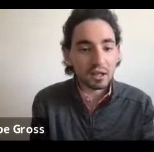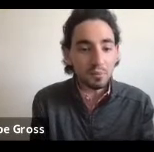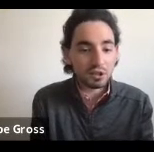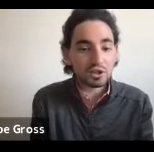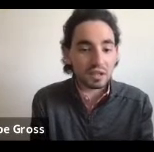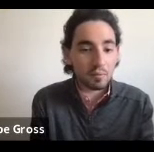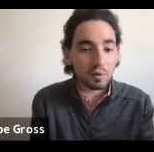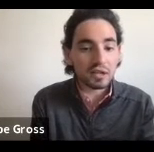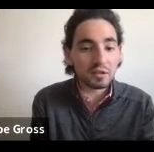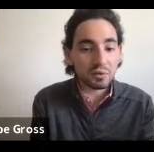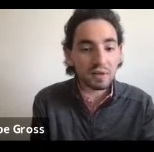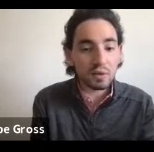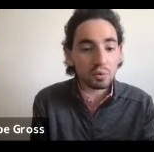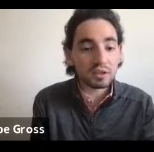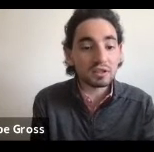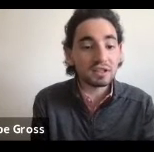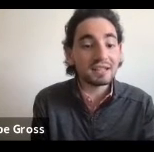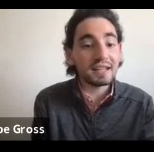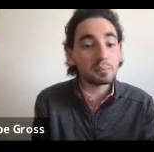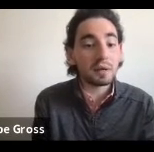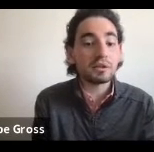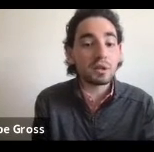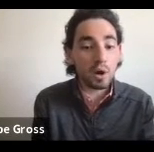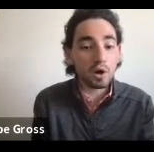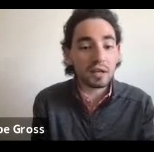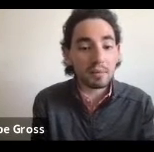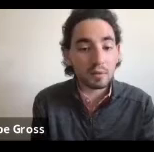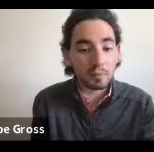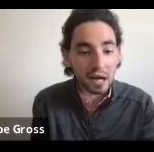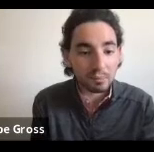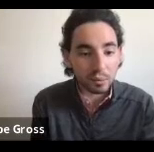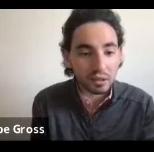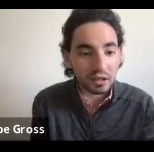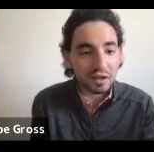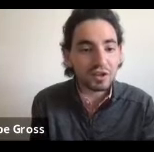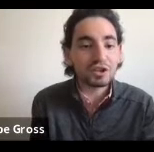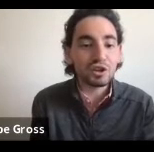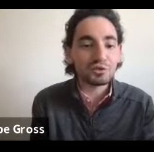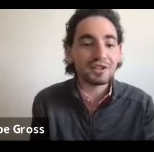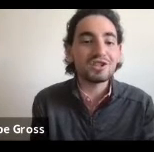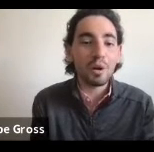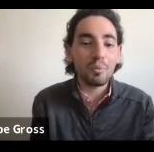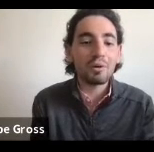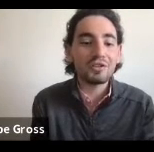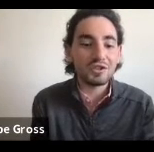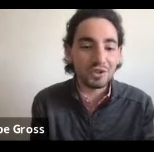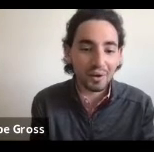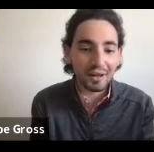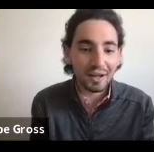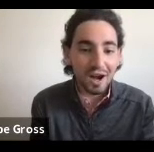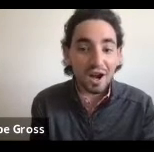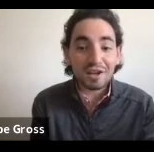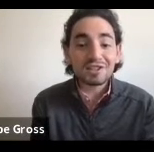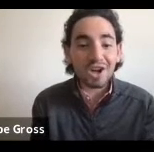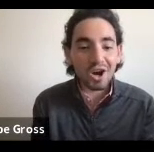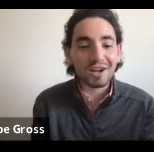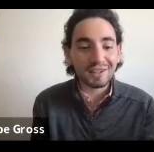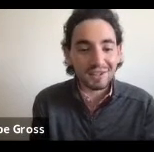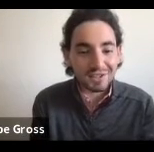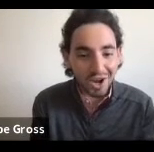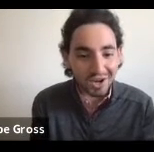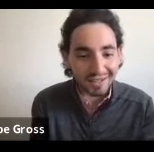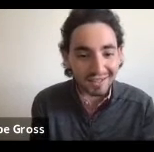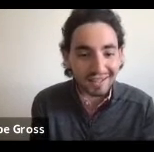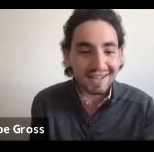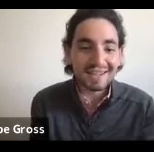During their lunch break, Mr. Samuels has written the words to take me out to the ball game on the blackboard. The children jump with joy.